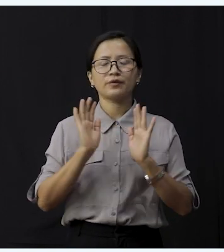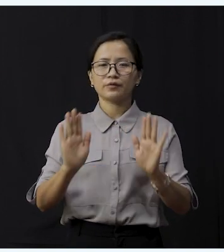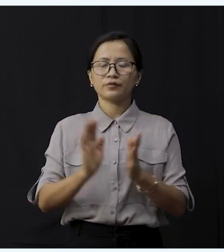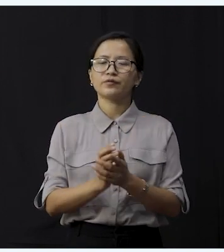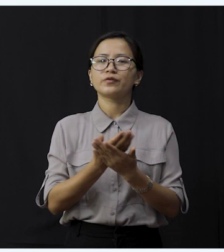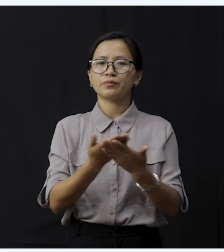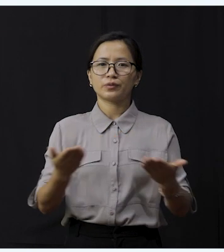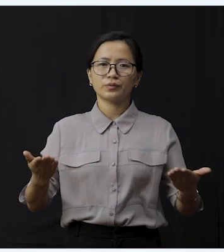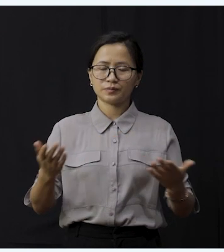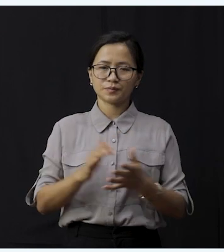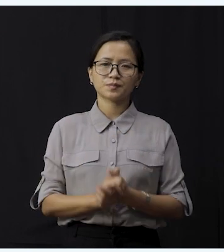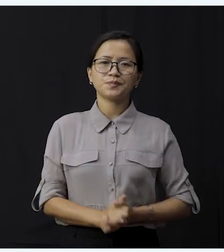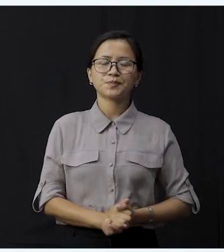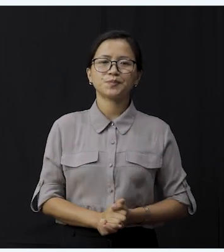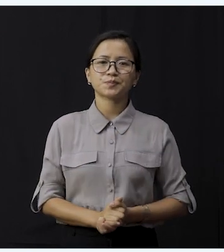property includes